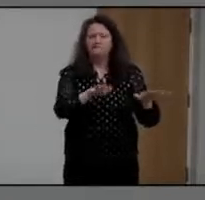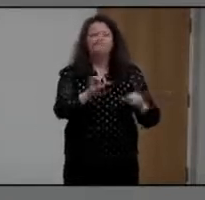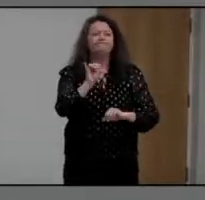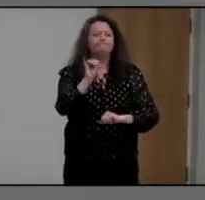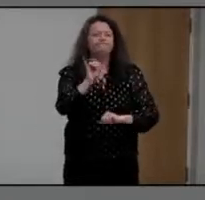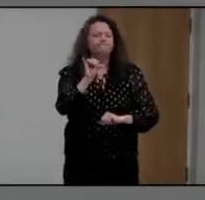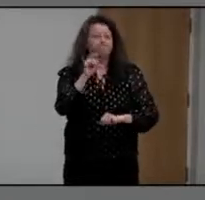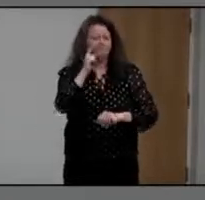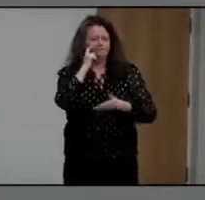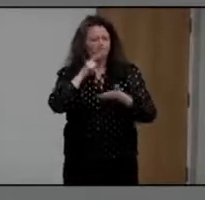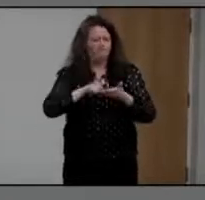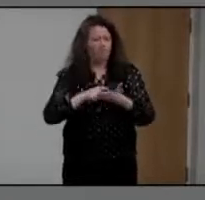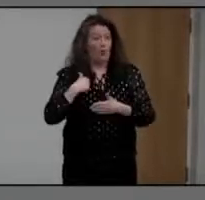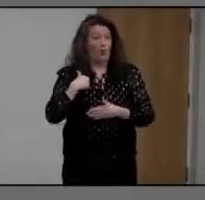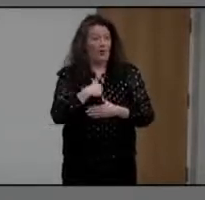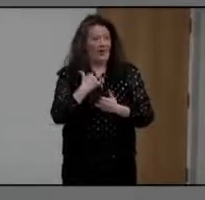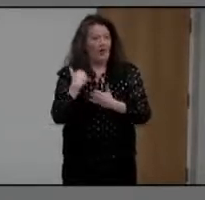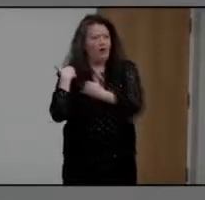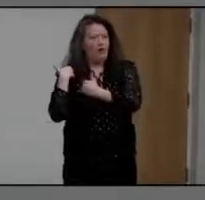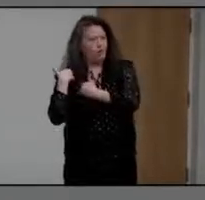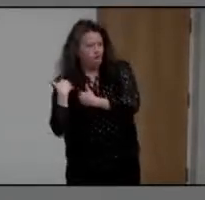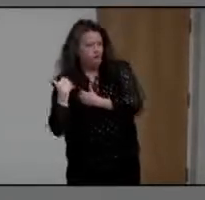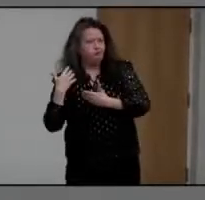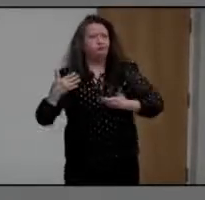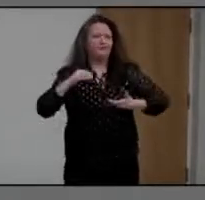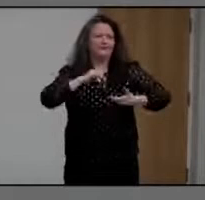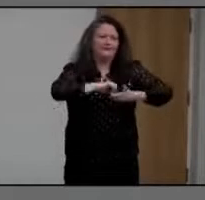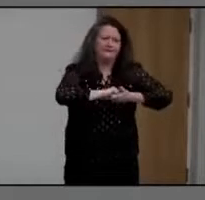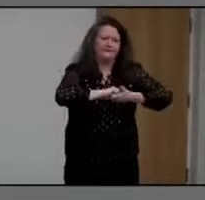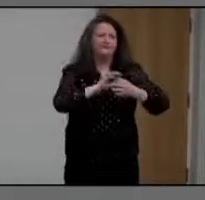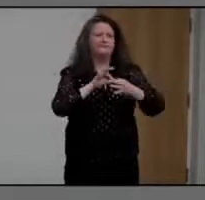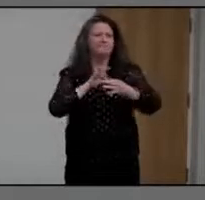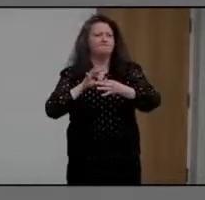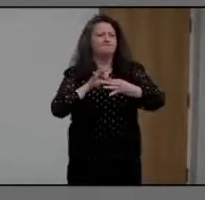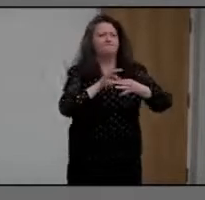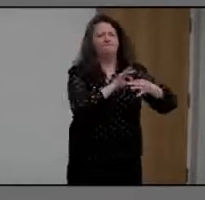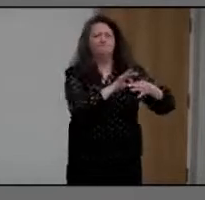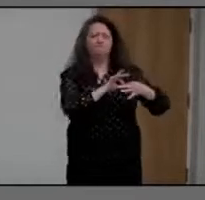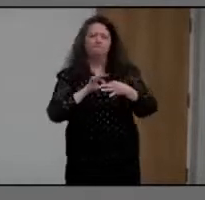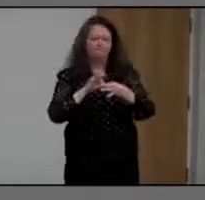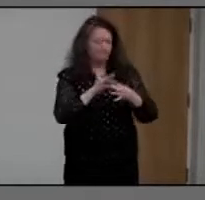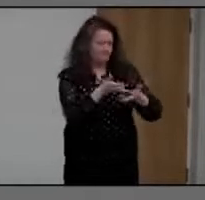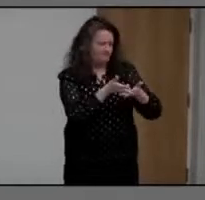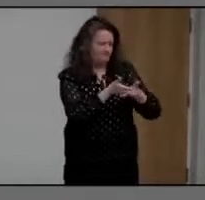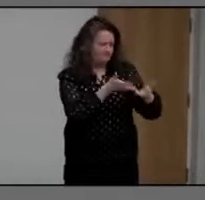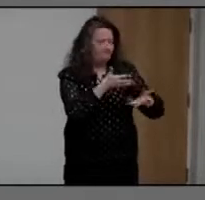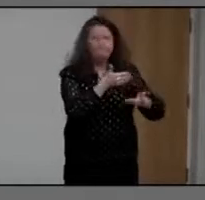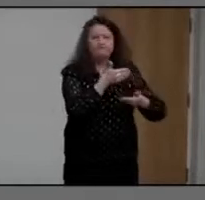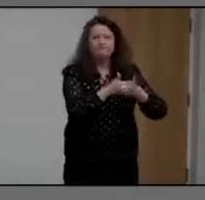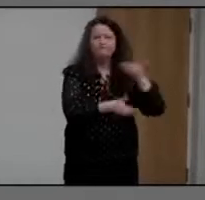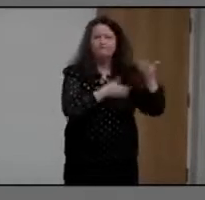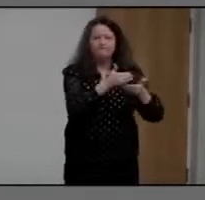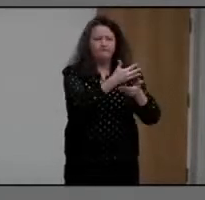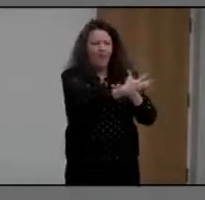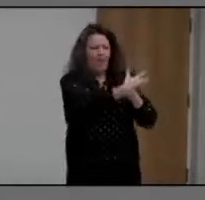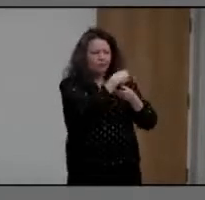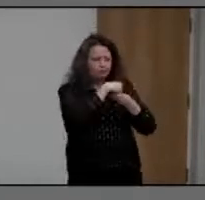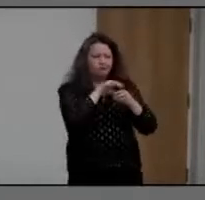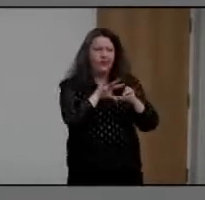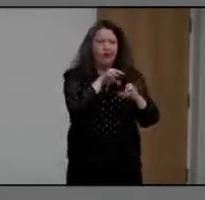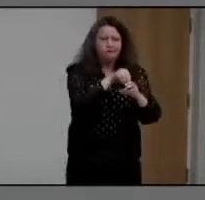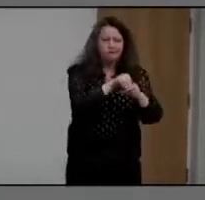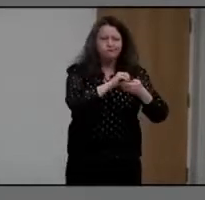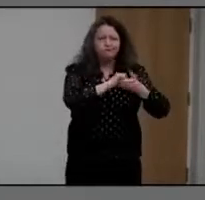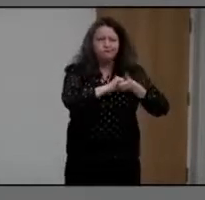responsibility to work in relationship alongside First Nation and Métis people and their communities on our way